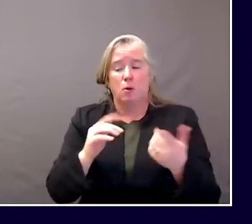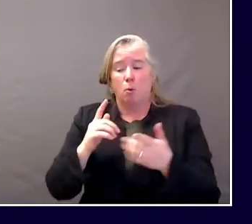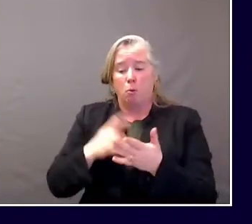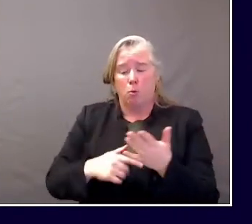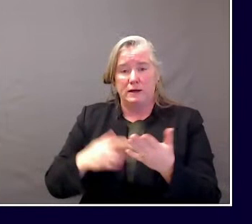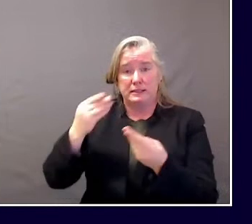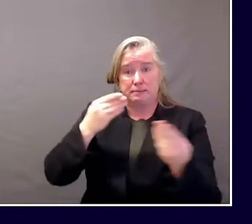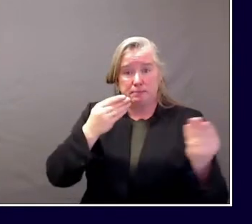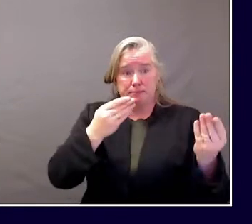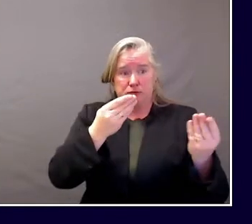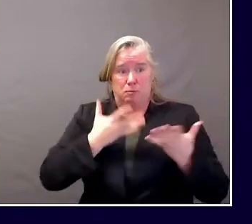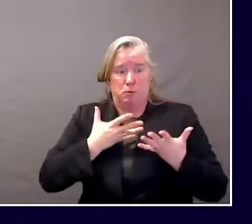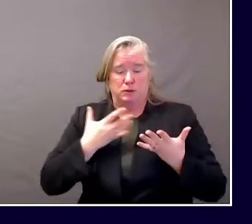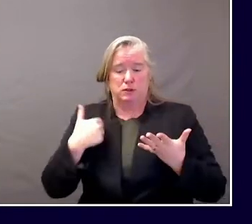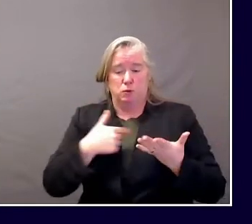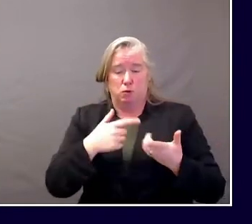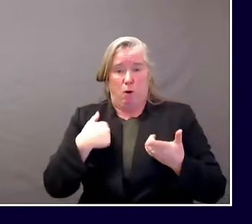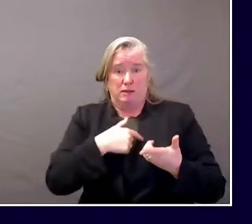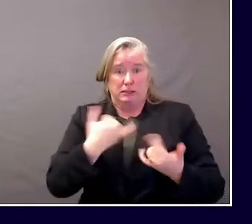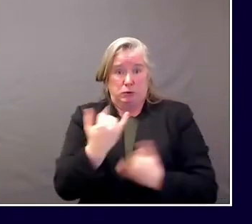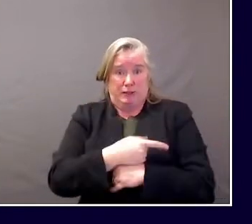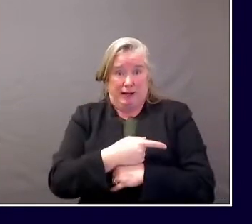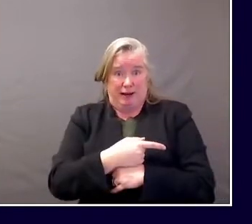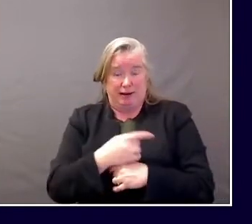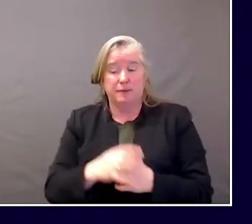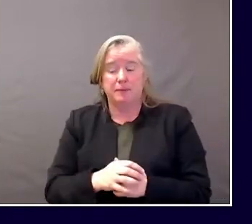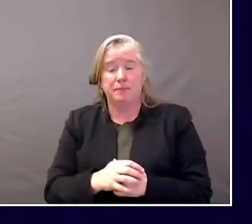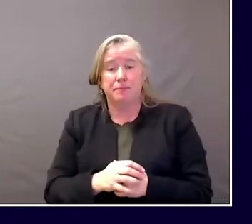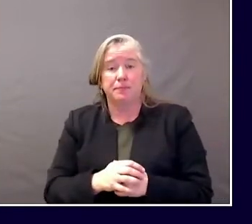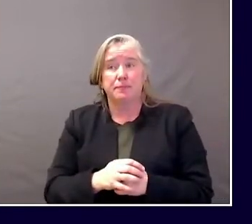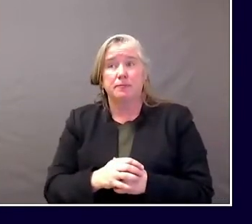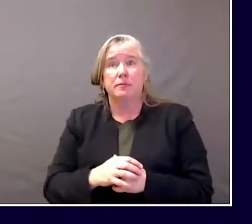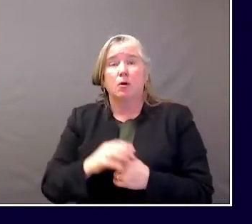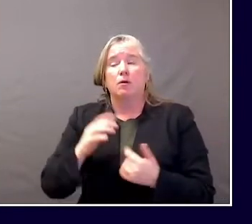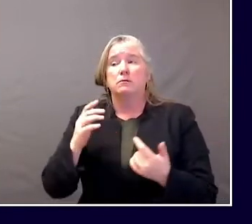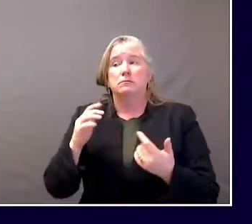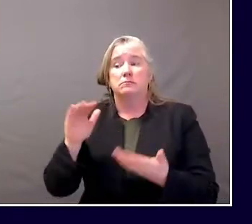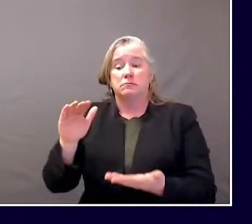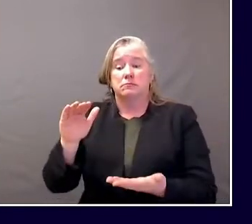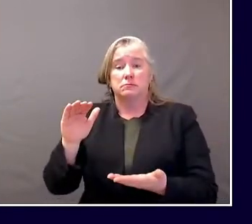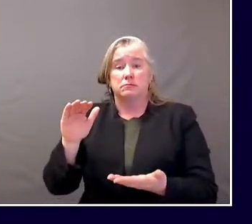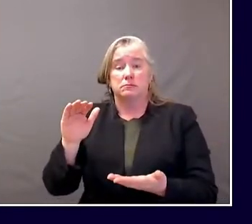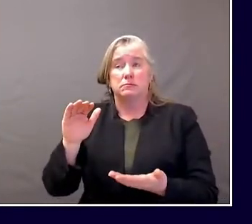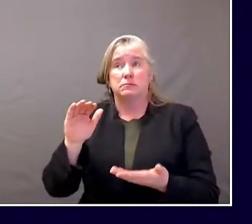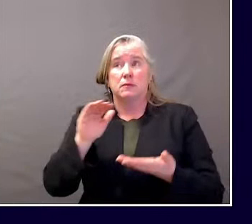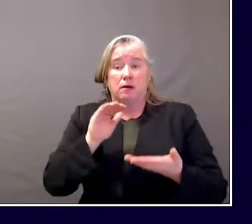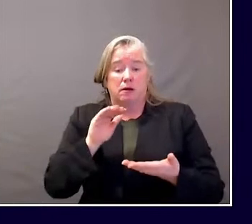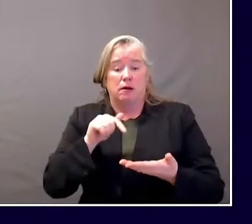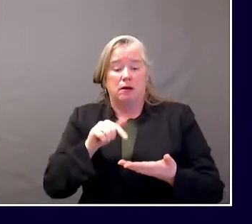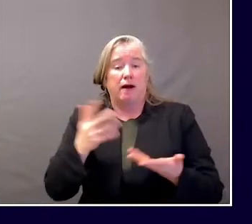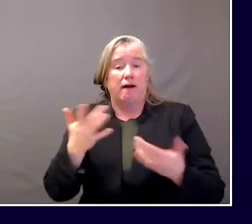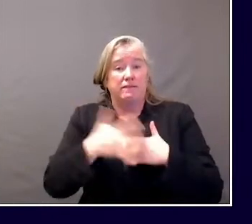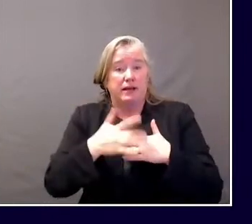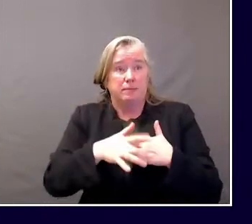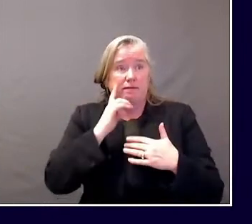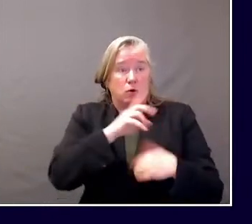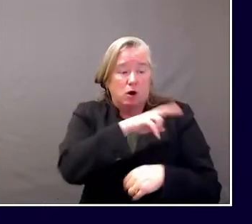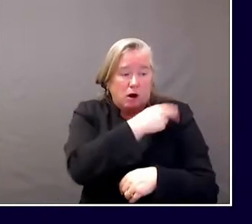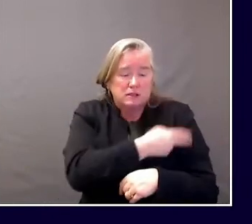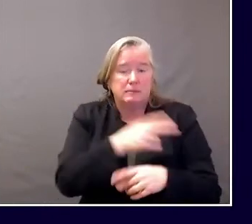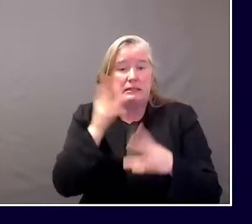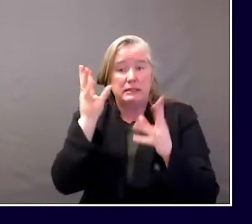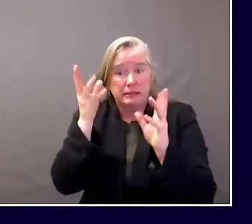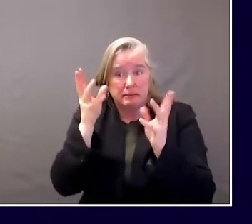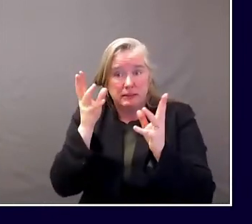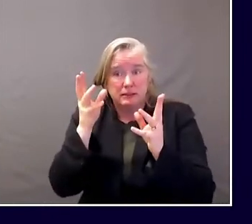reported to us today, what's been available to get shots in arms by hospitals and EMS, how much has been allocated